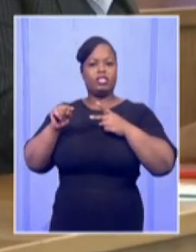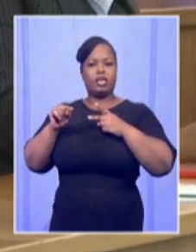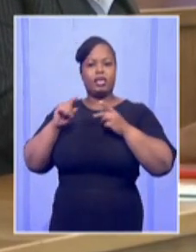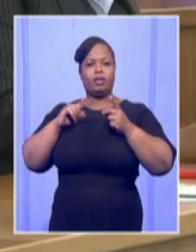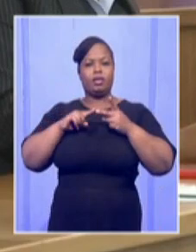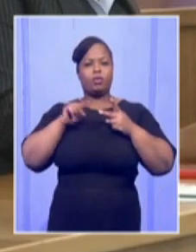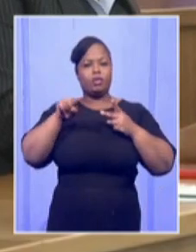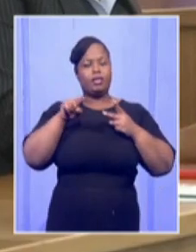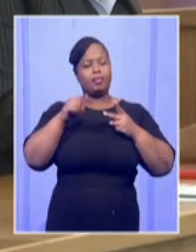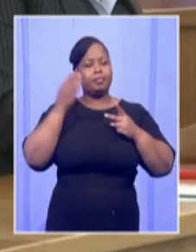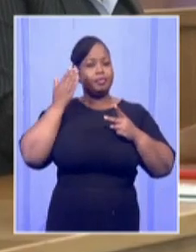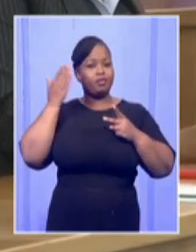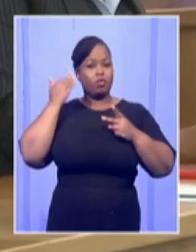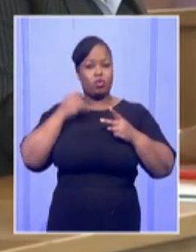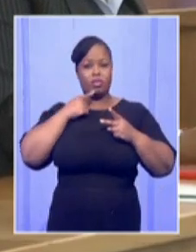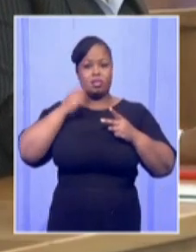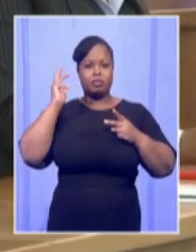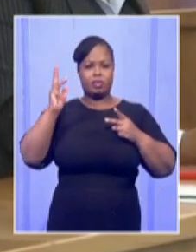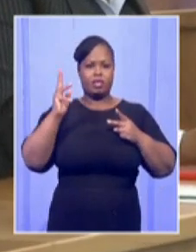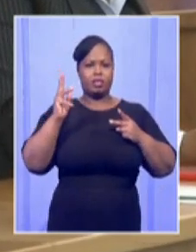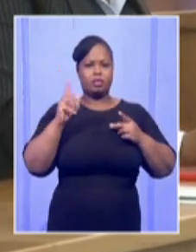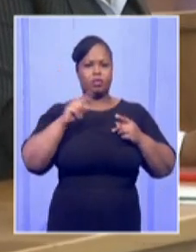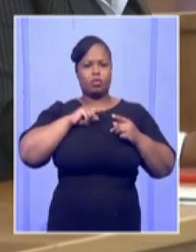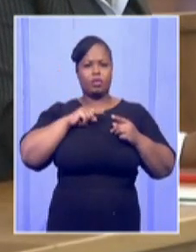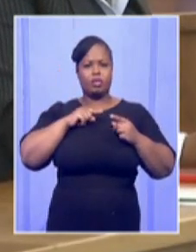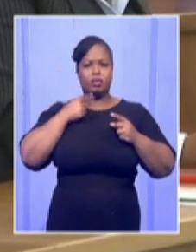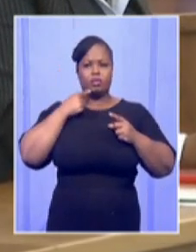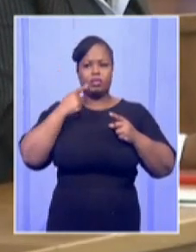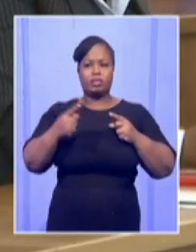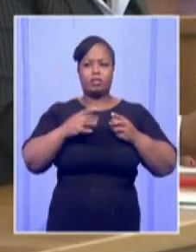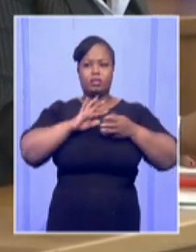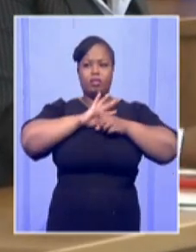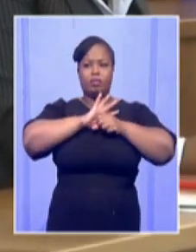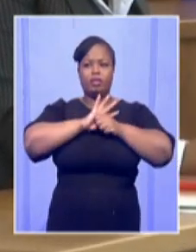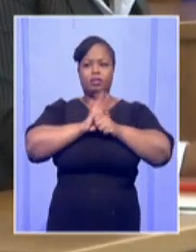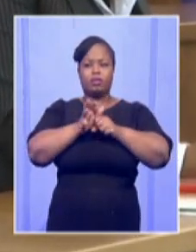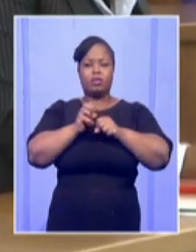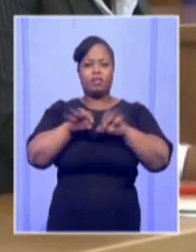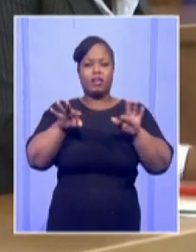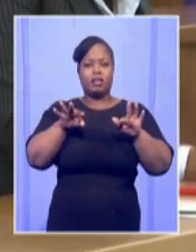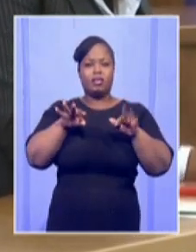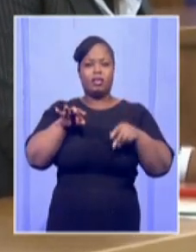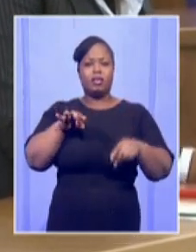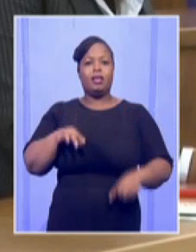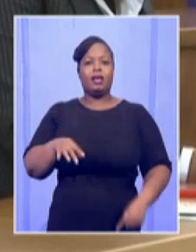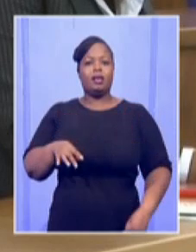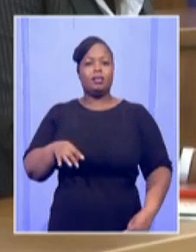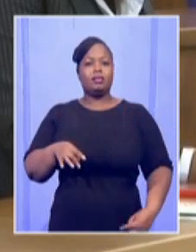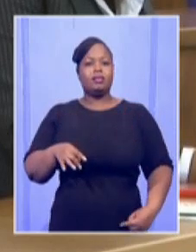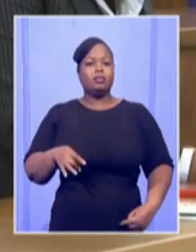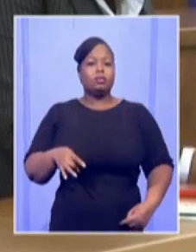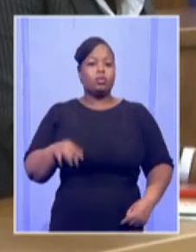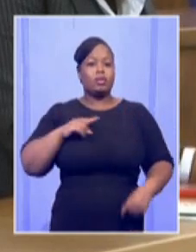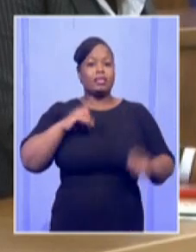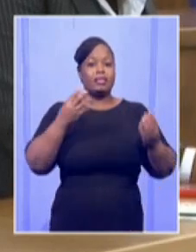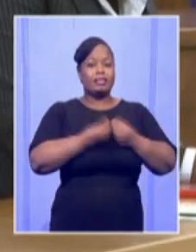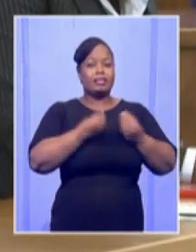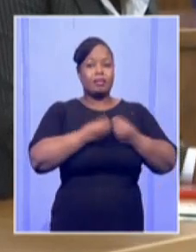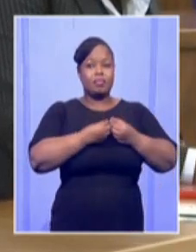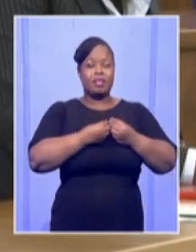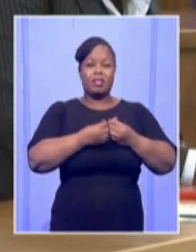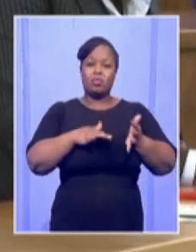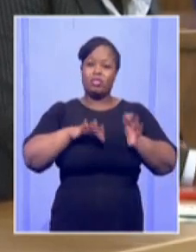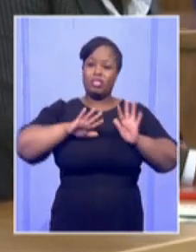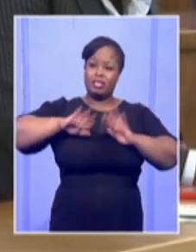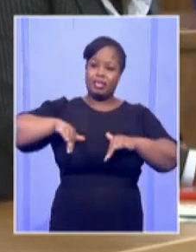me, that the magnitude of the COVID-19 pandemic was not something that we could just leave as that.